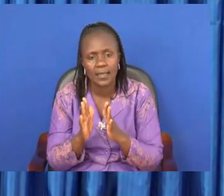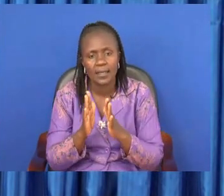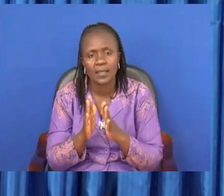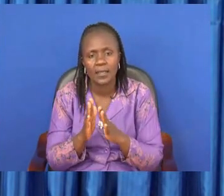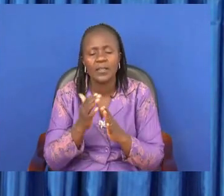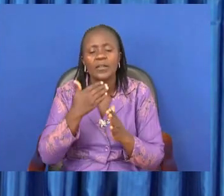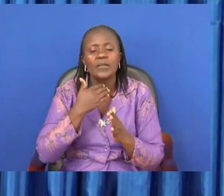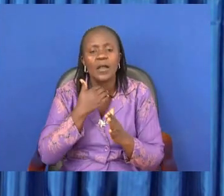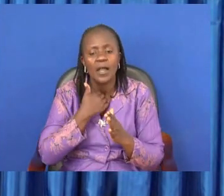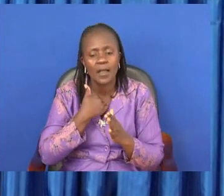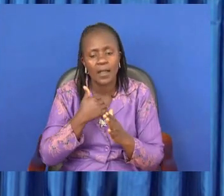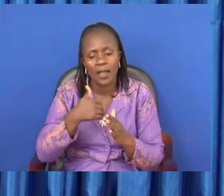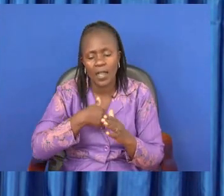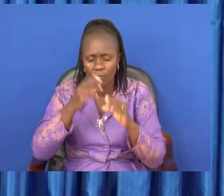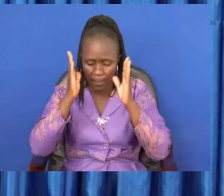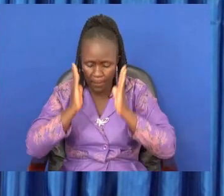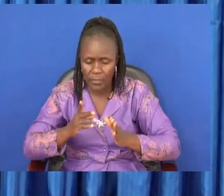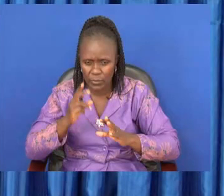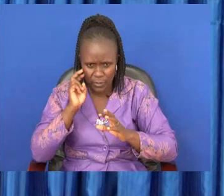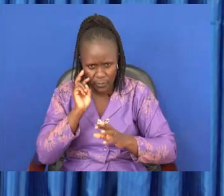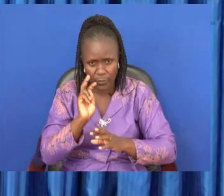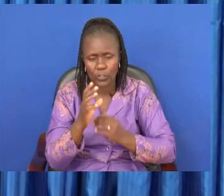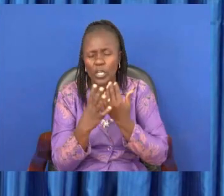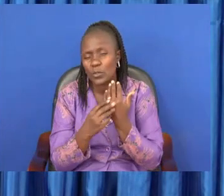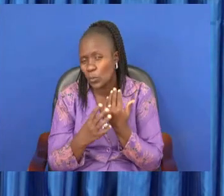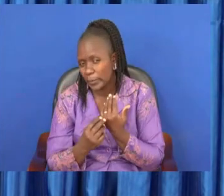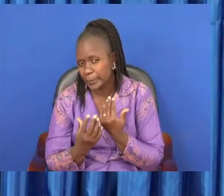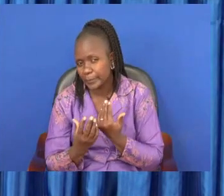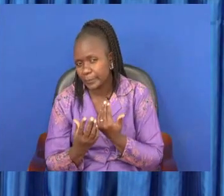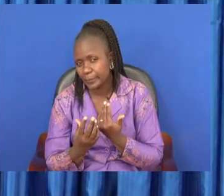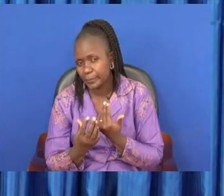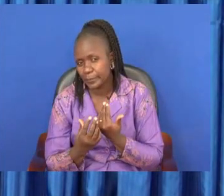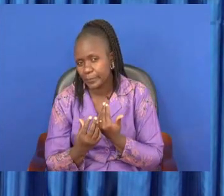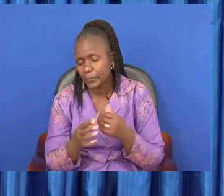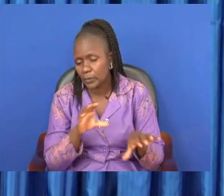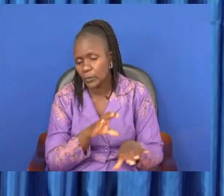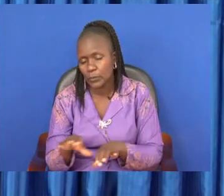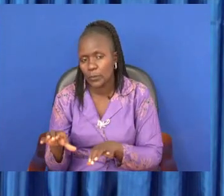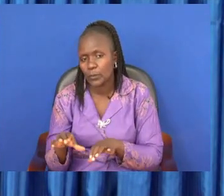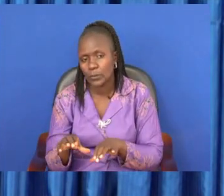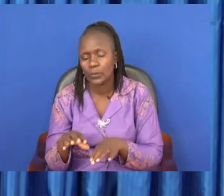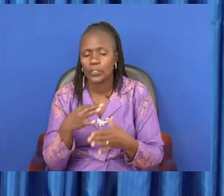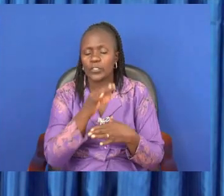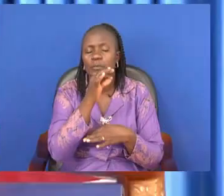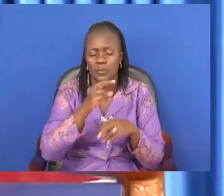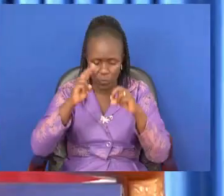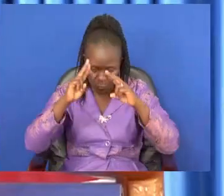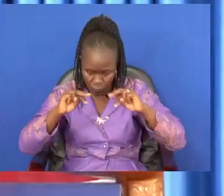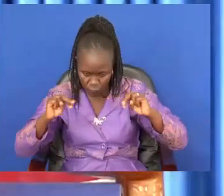do you have somebody that you can look up to? Just do a spiritual